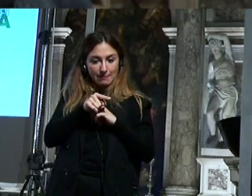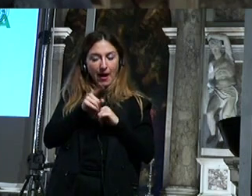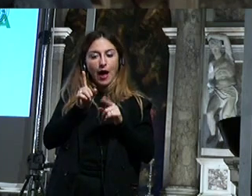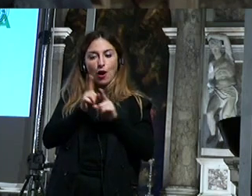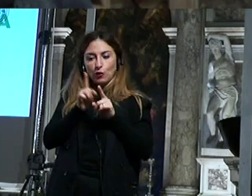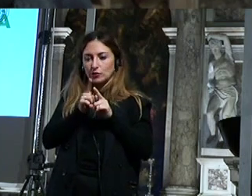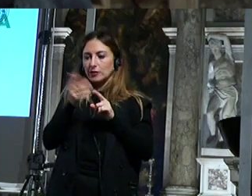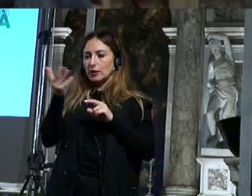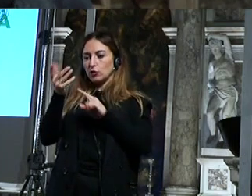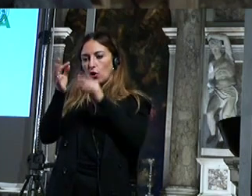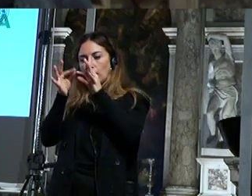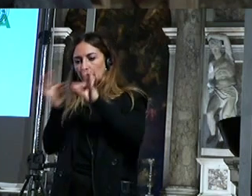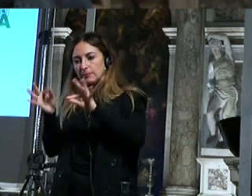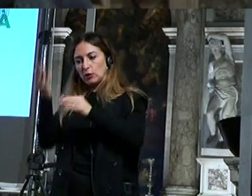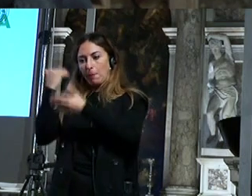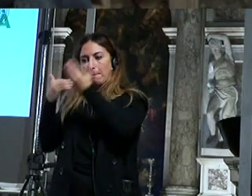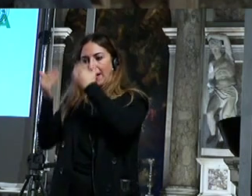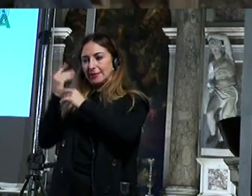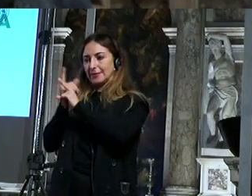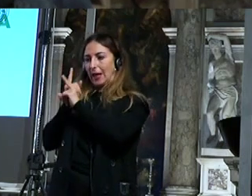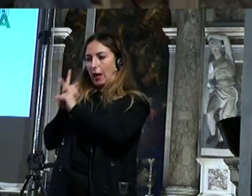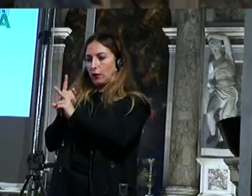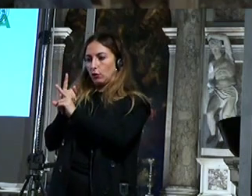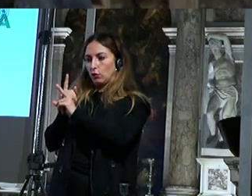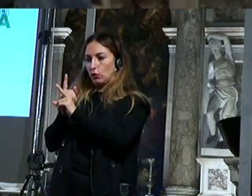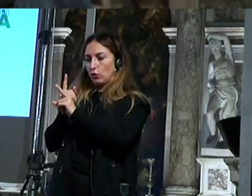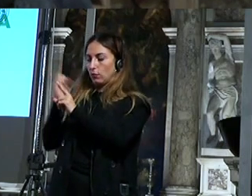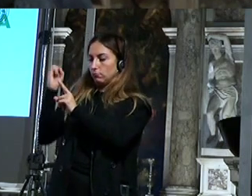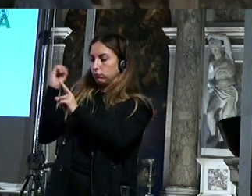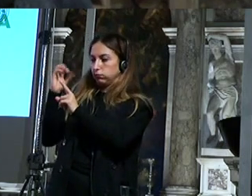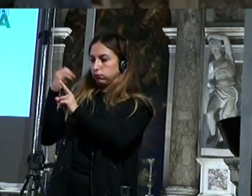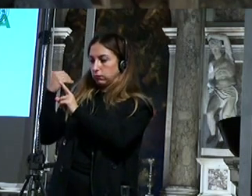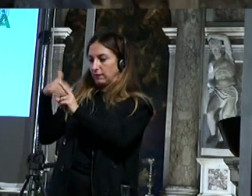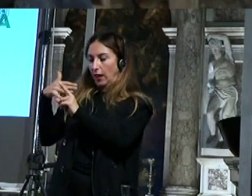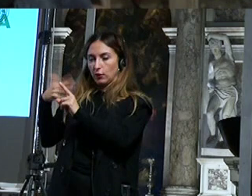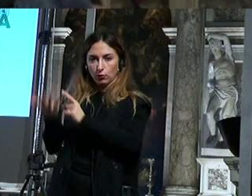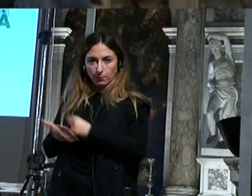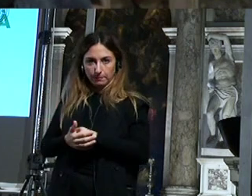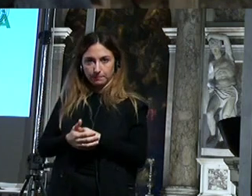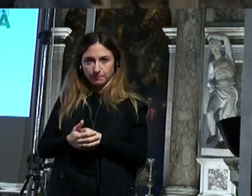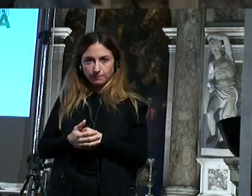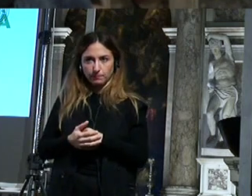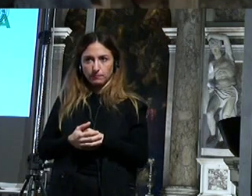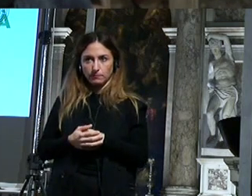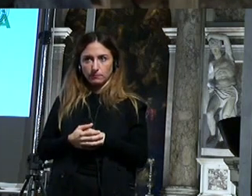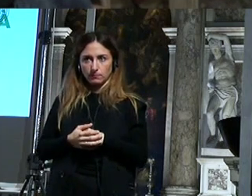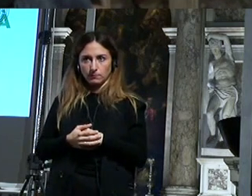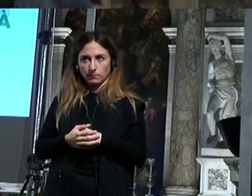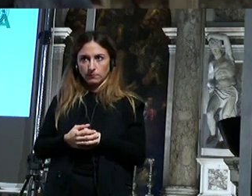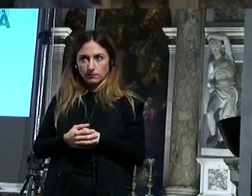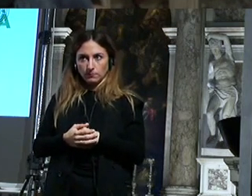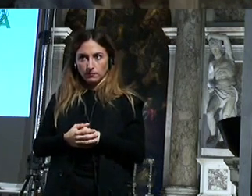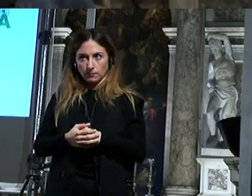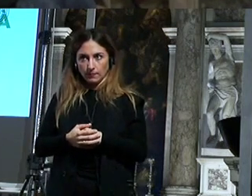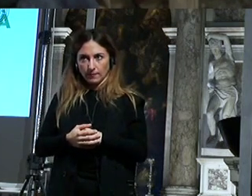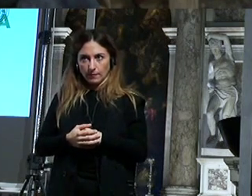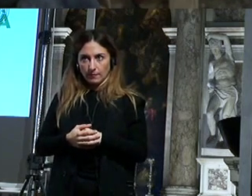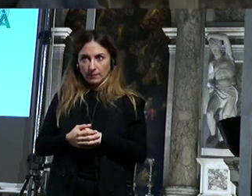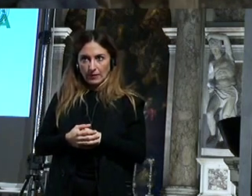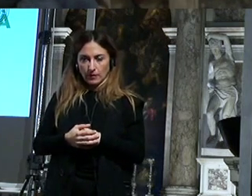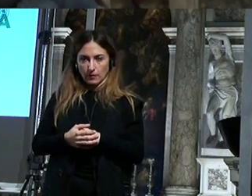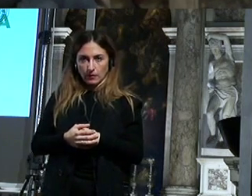time, for me, being fascinated by how does the past affect us? What are the ways in which we